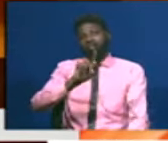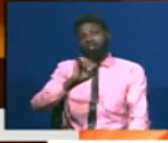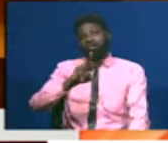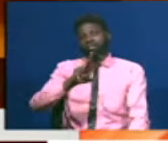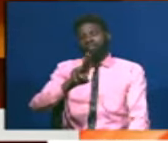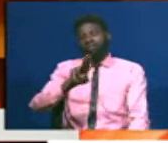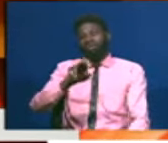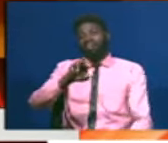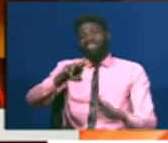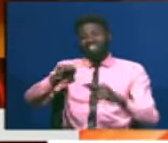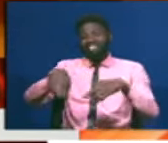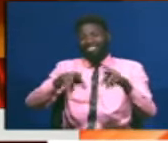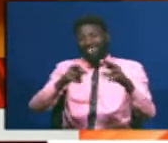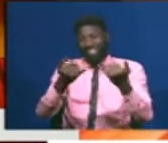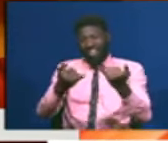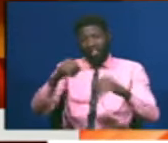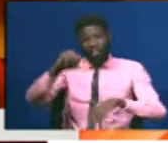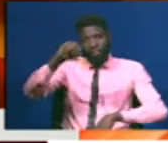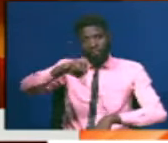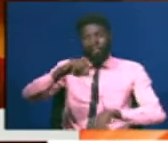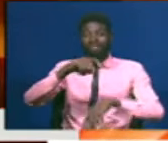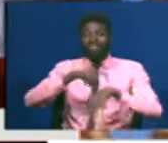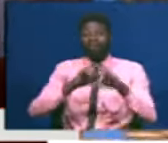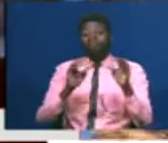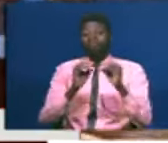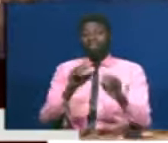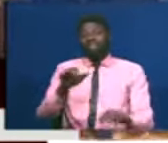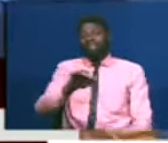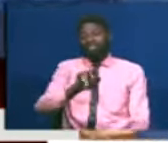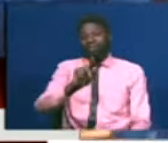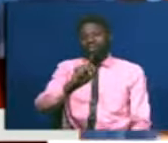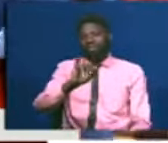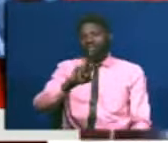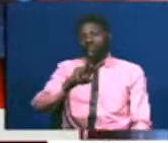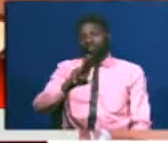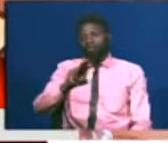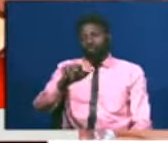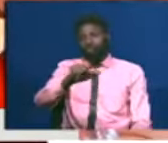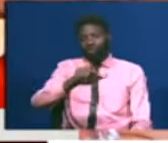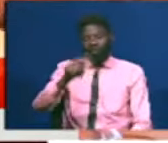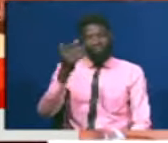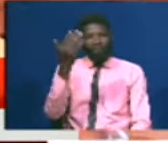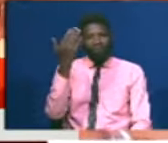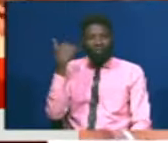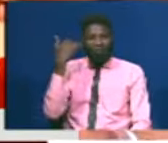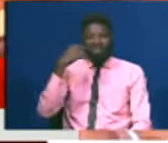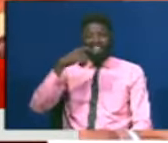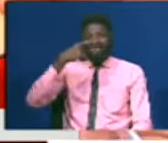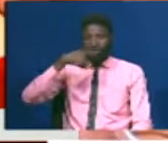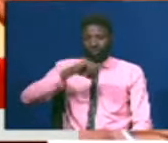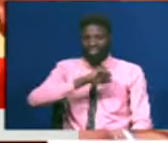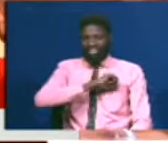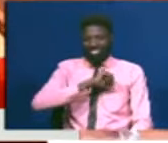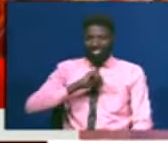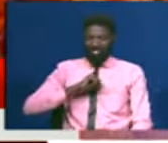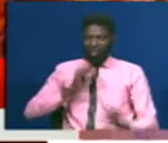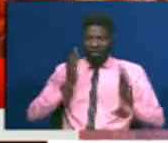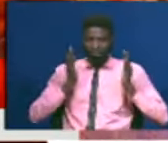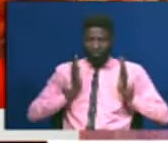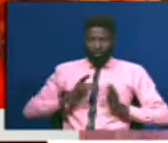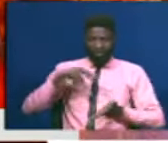meeting at Dalani Market in Kivou, location former Kitui Central, Kitui senatorial aspirant Julius